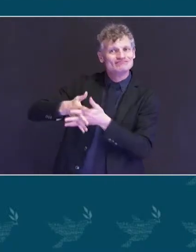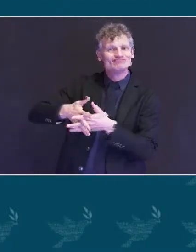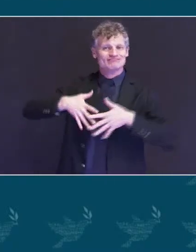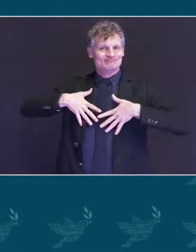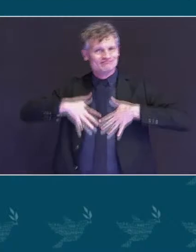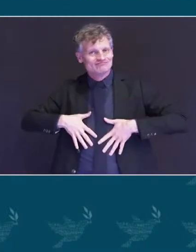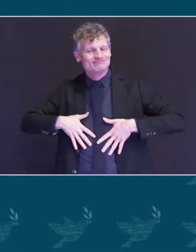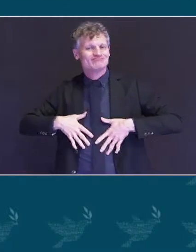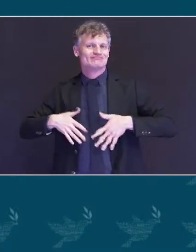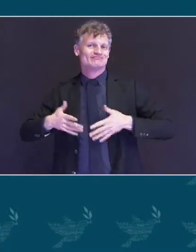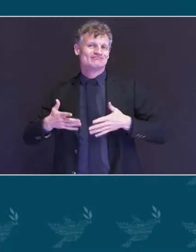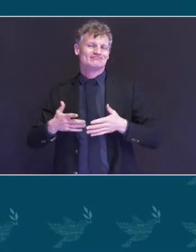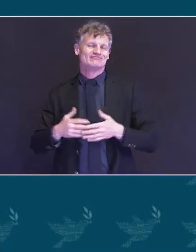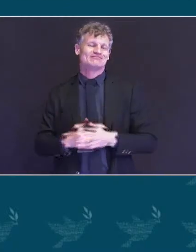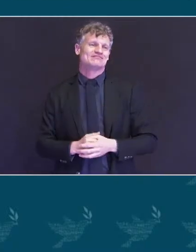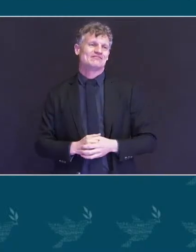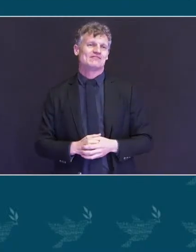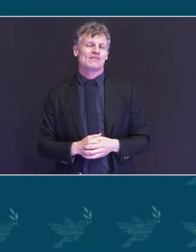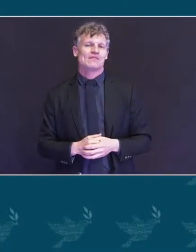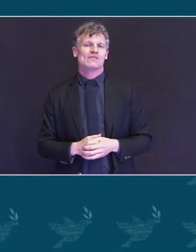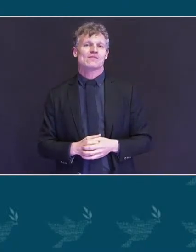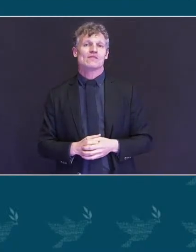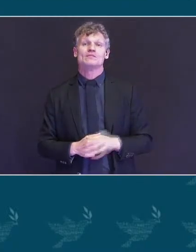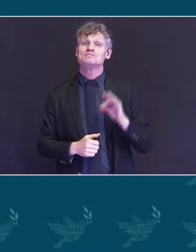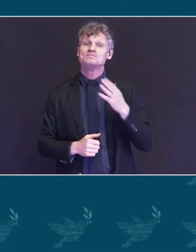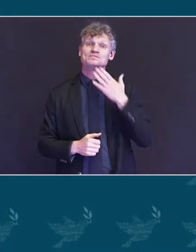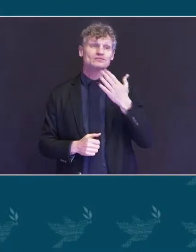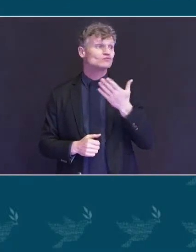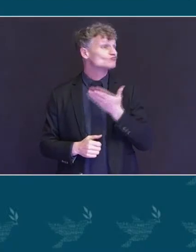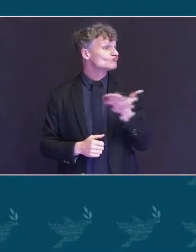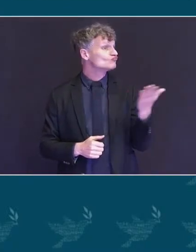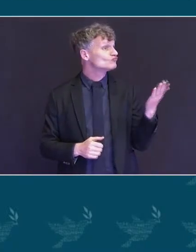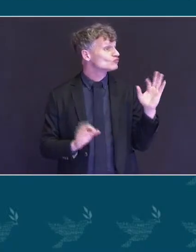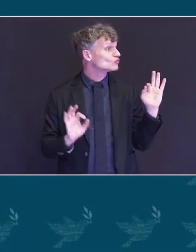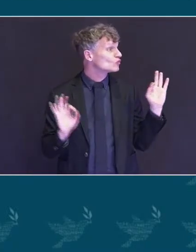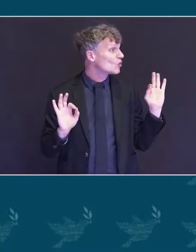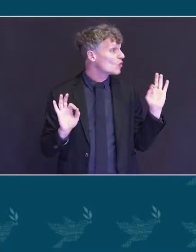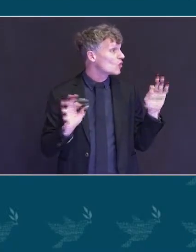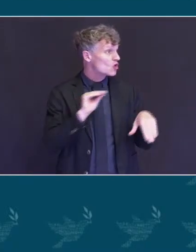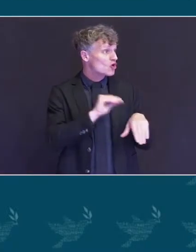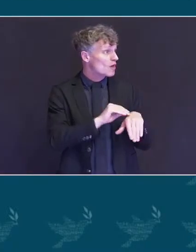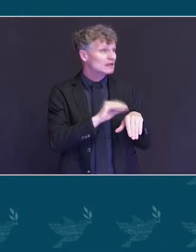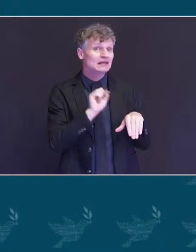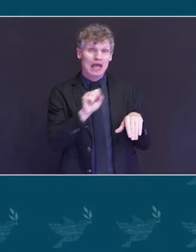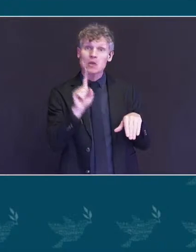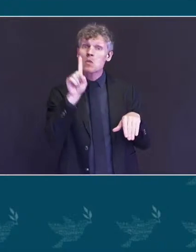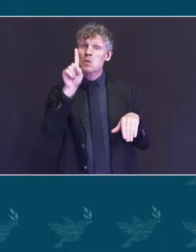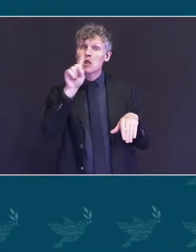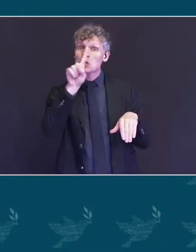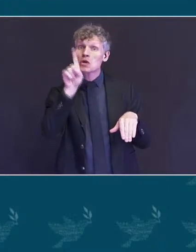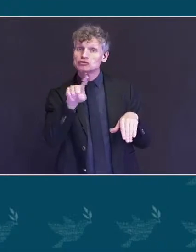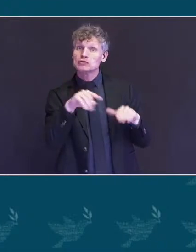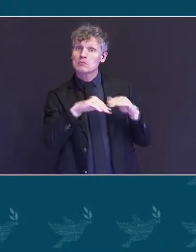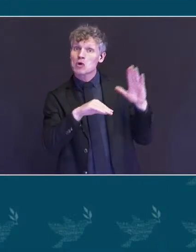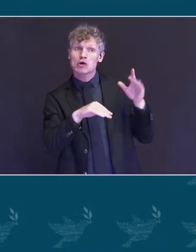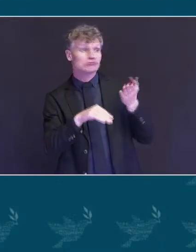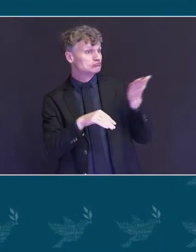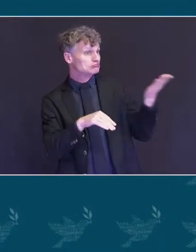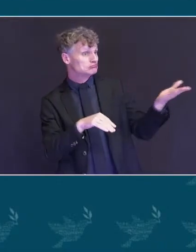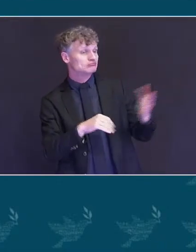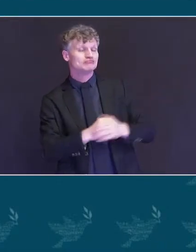Thank you. Thank you. Okay, if there is no more comments, we can take one more question. Yes,